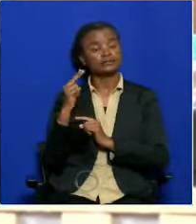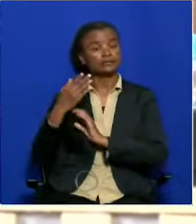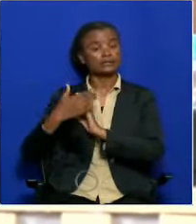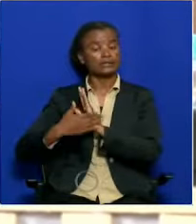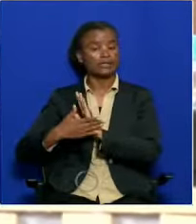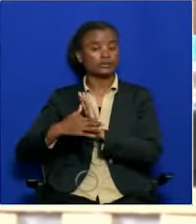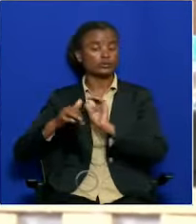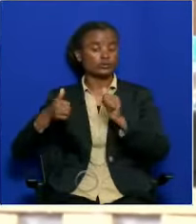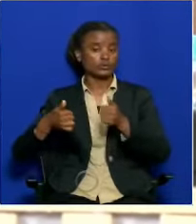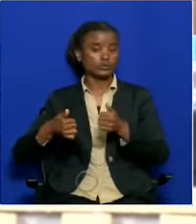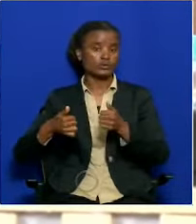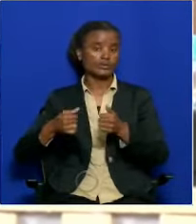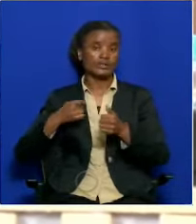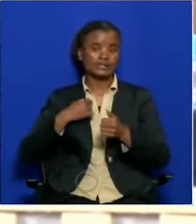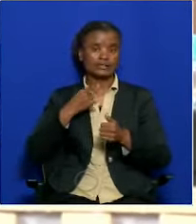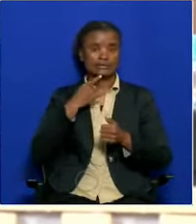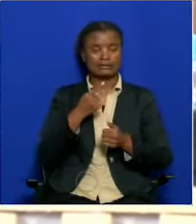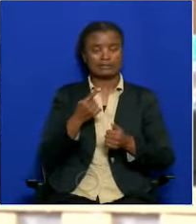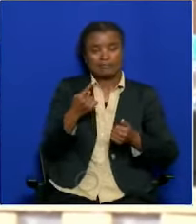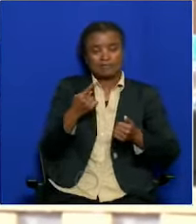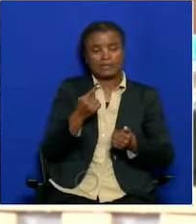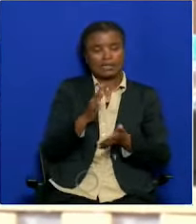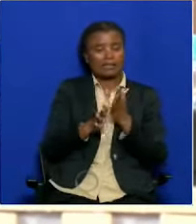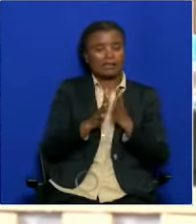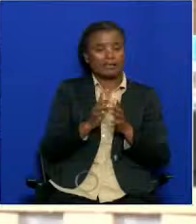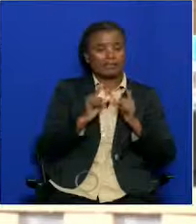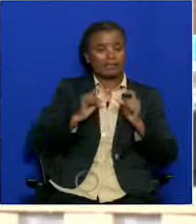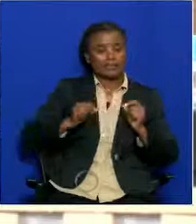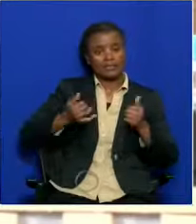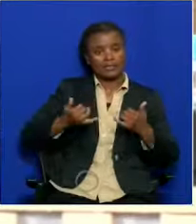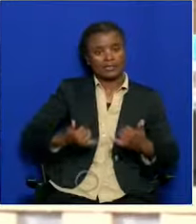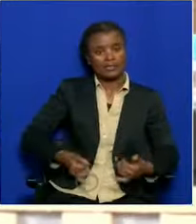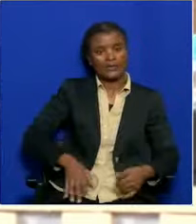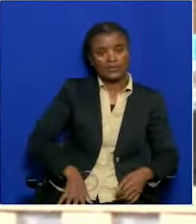finishing me off here on this platform.